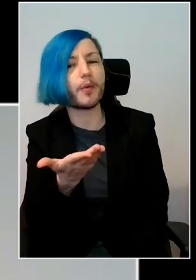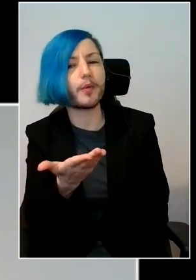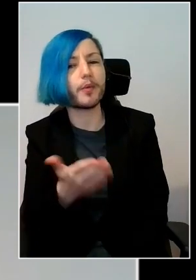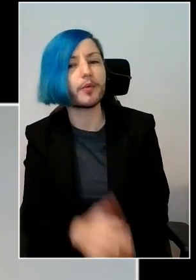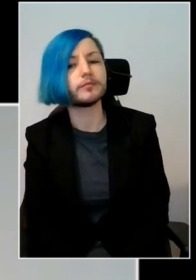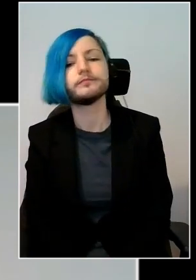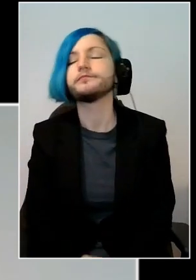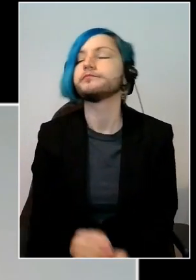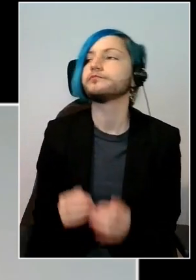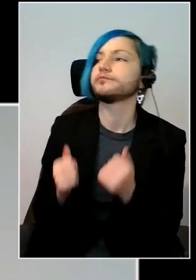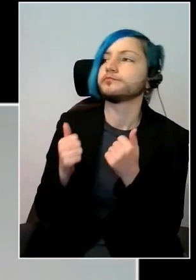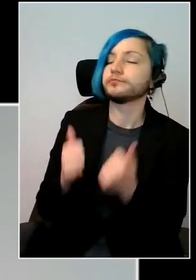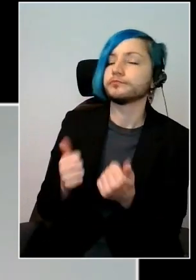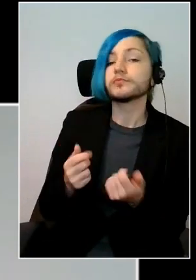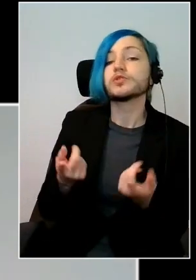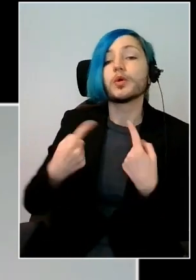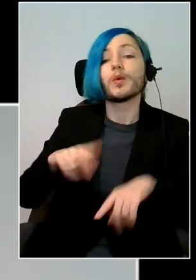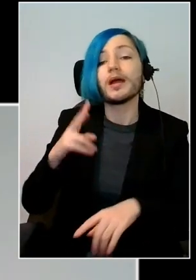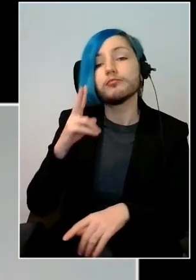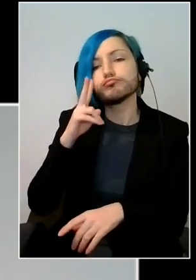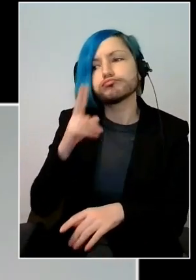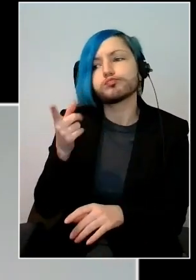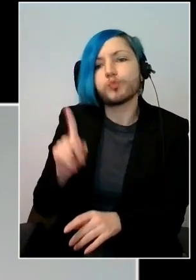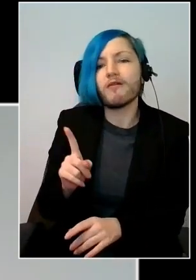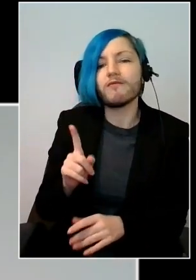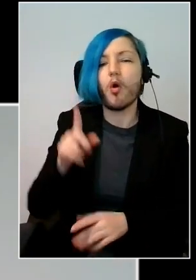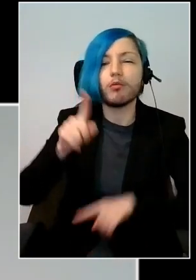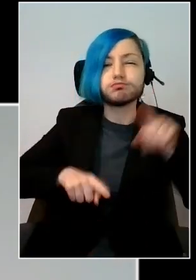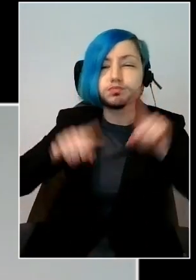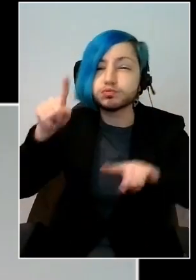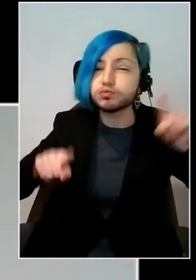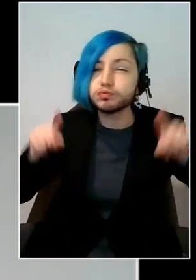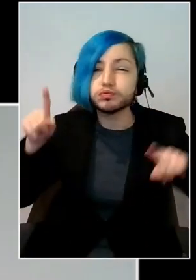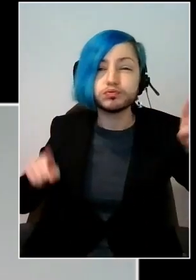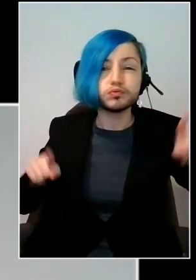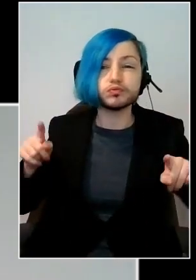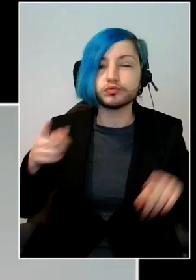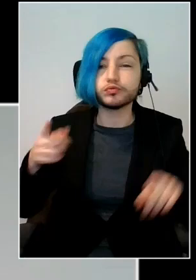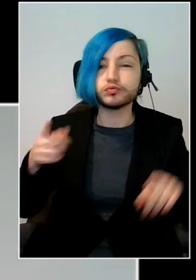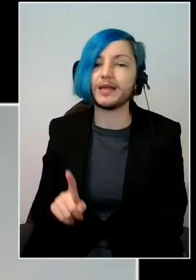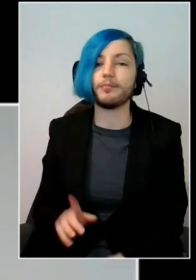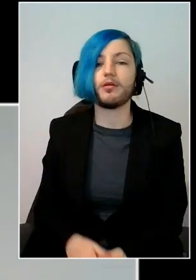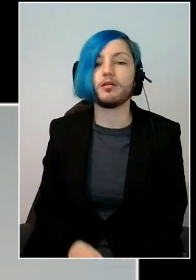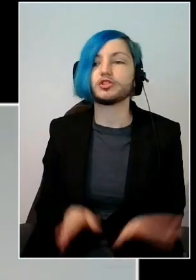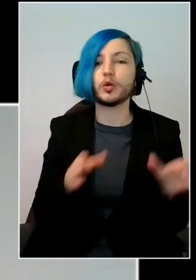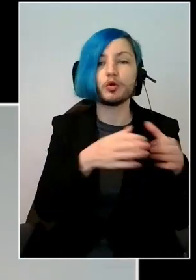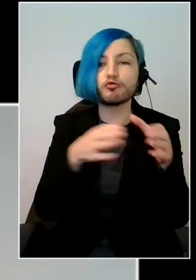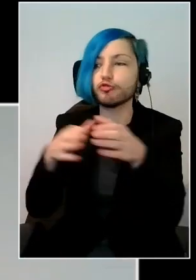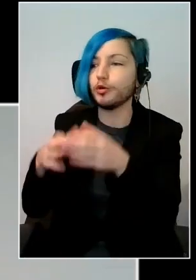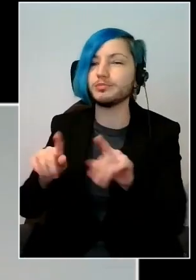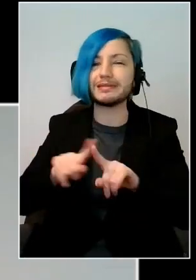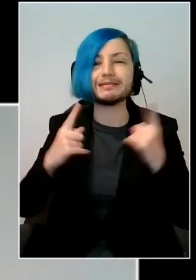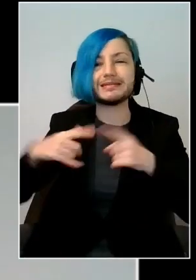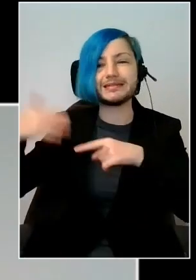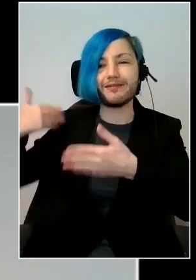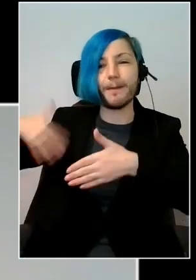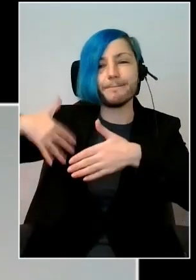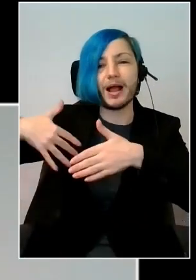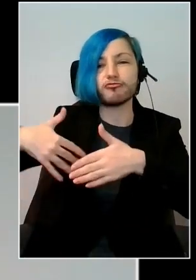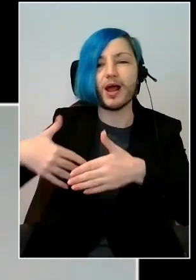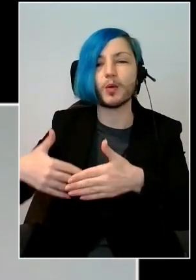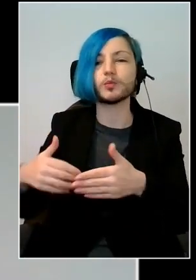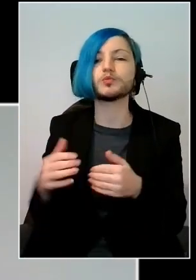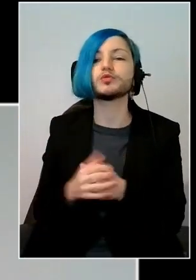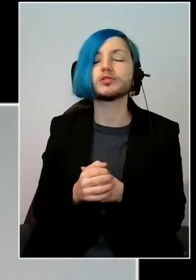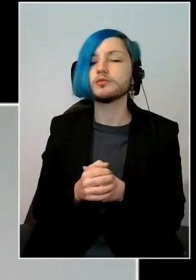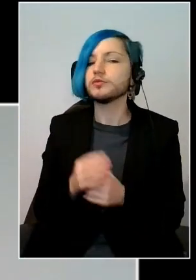what we're looking for now is a real diverse range of people and groups from various different backgrounds. So it's not just thinking about